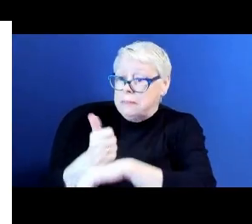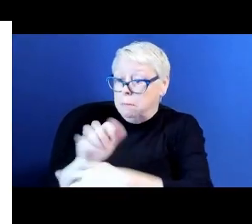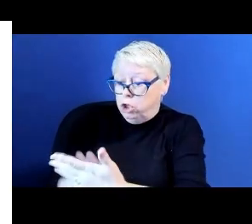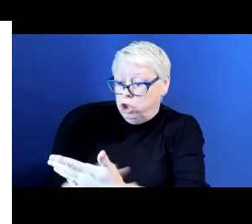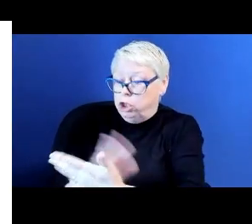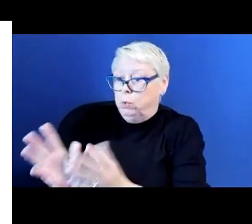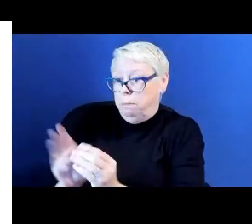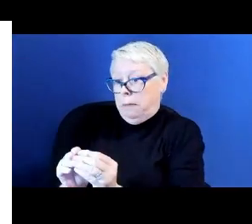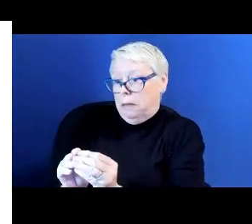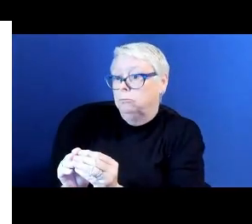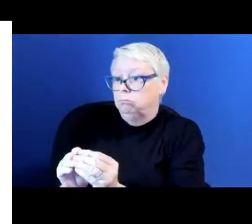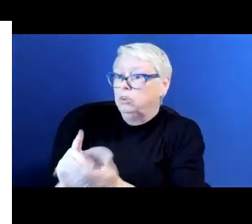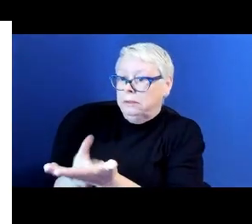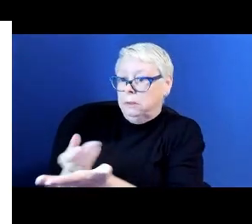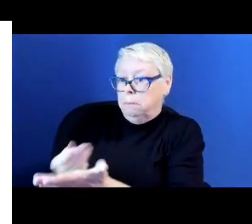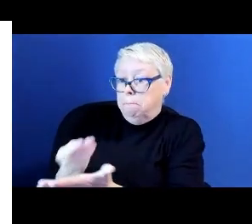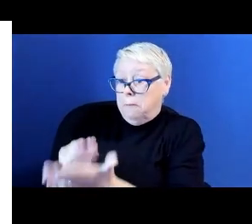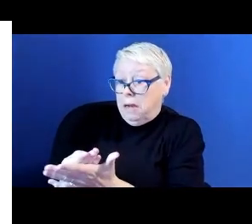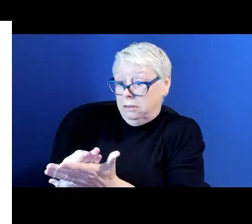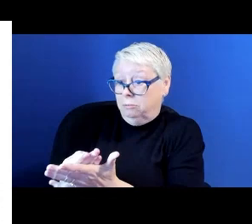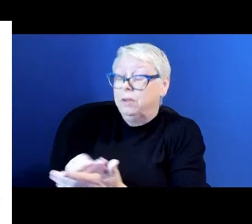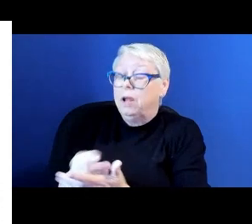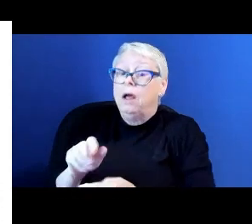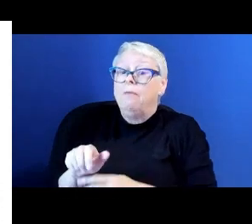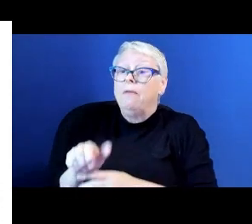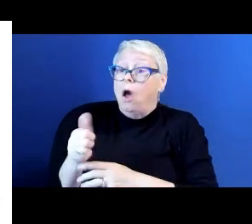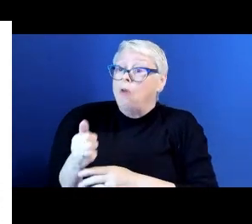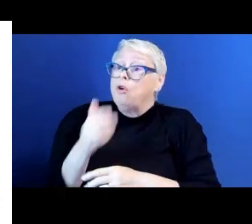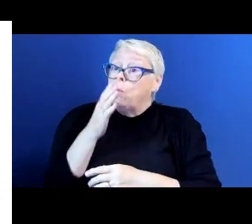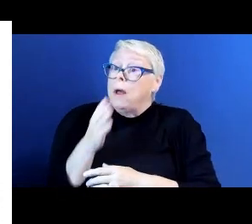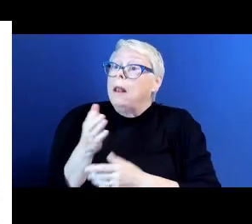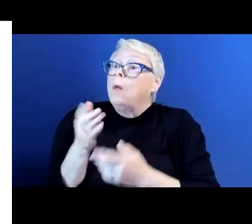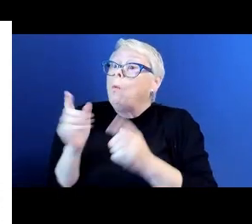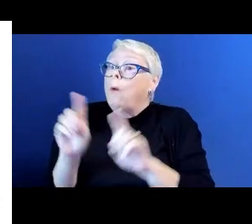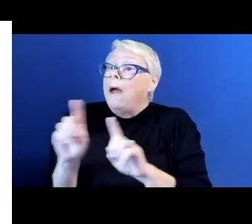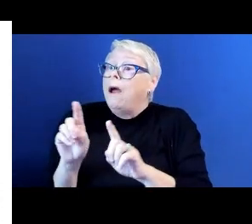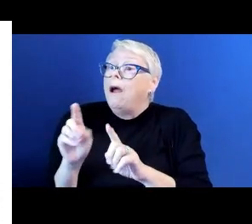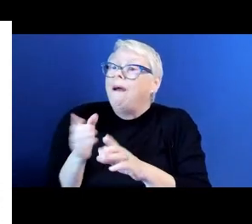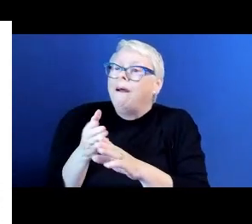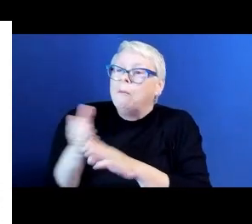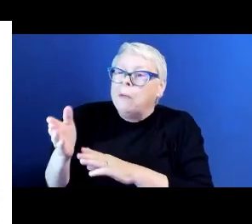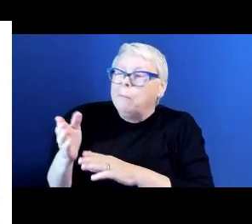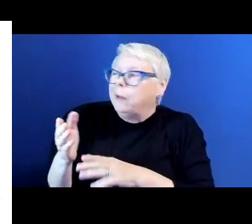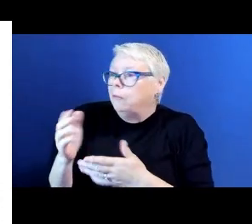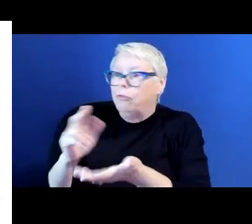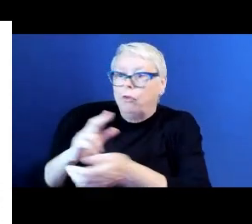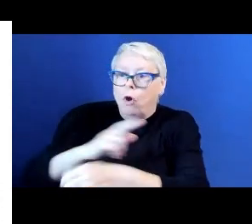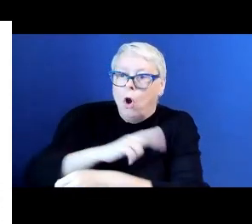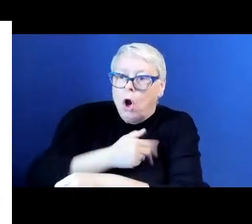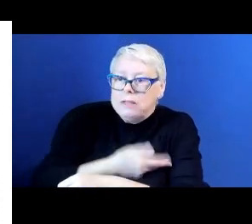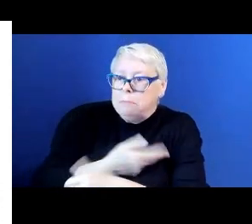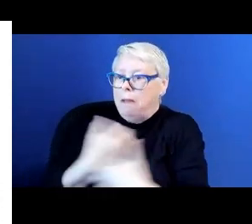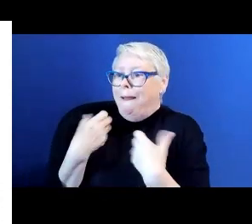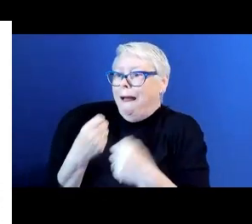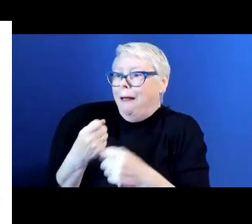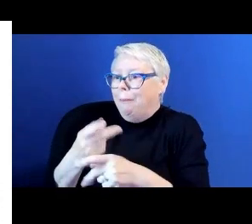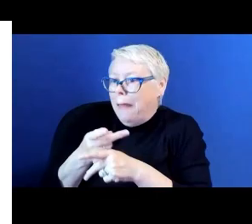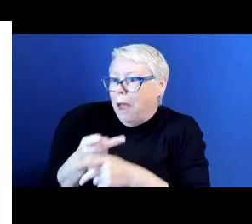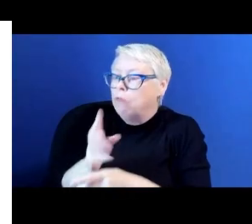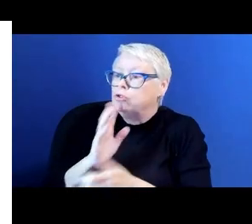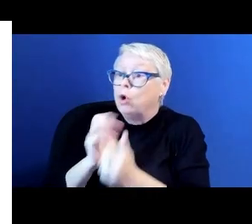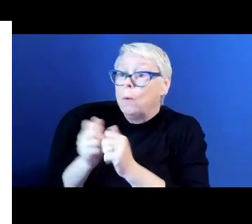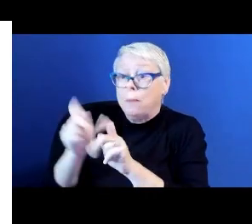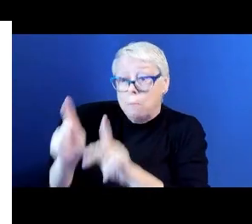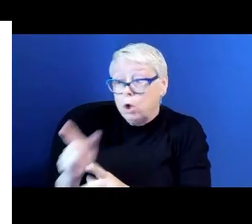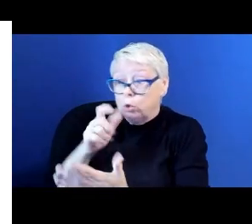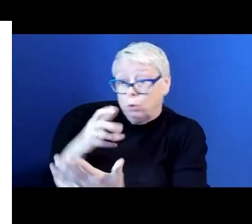And the third takes place in a related field, for example, healthcare, or speaking with a person who is